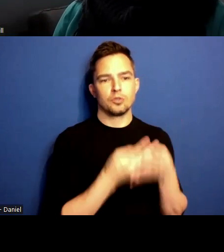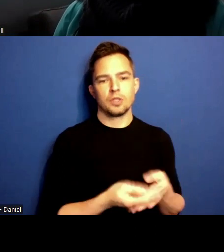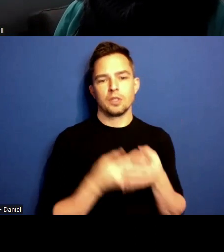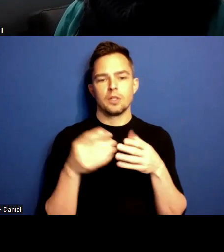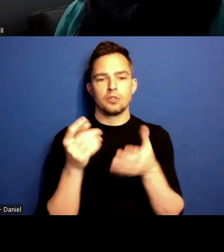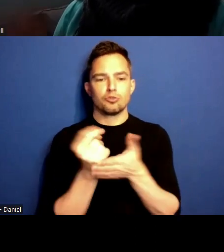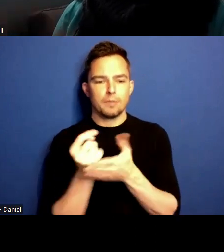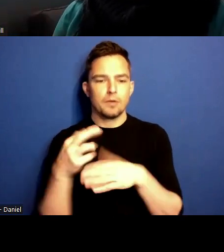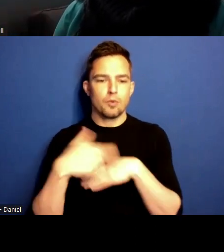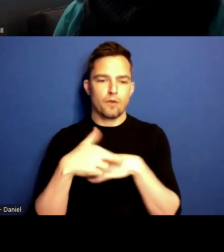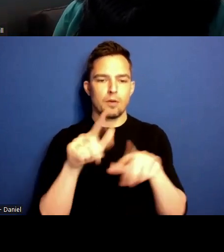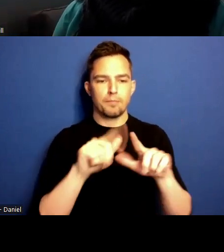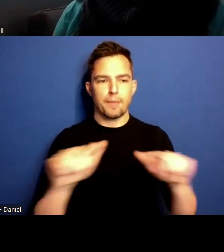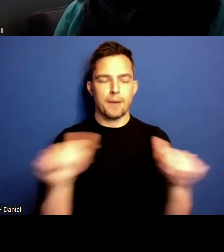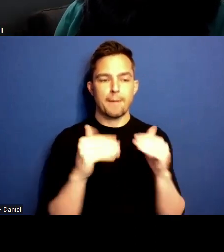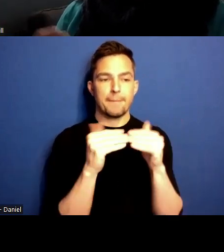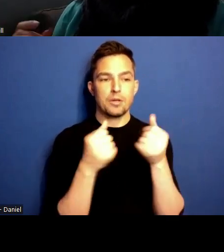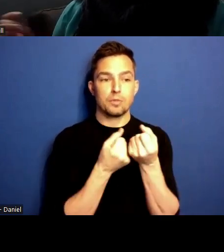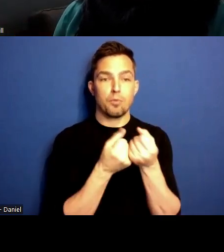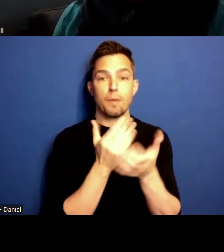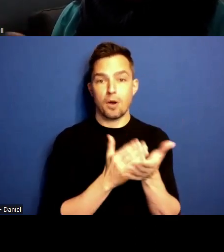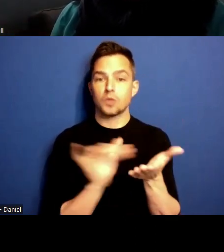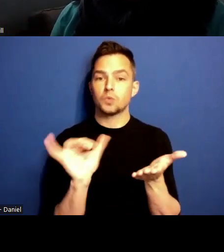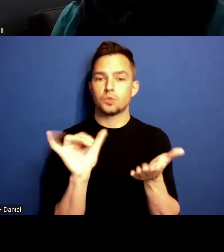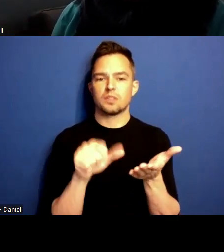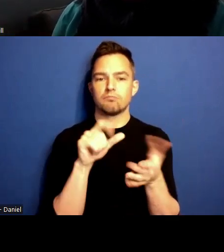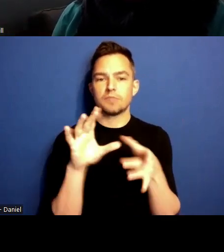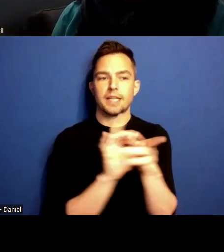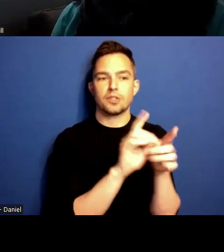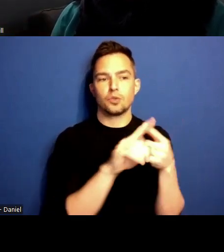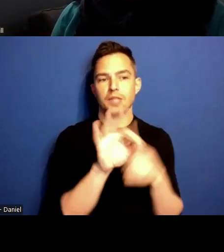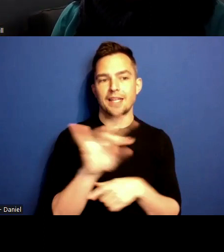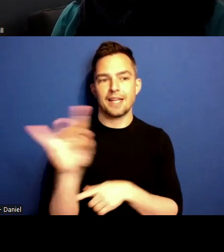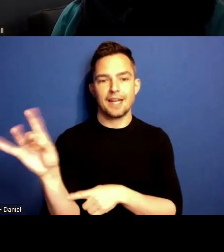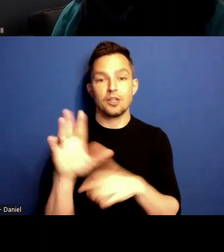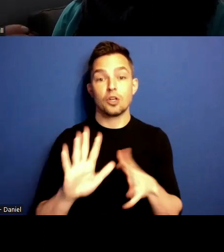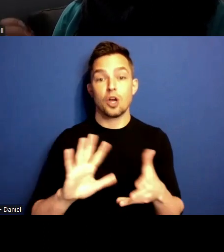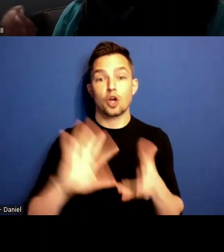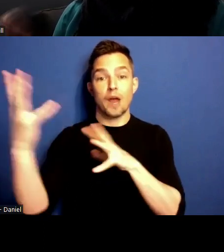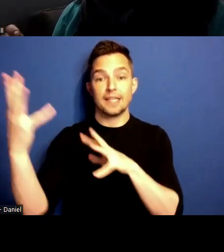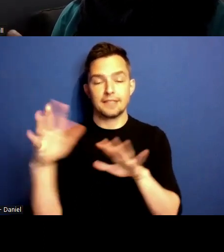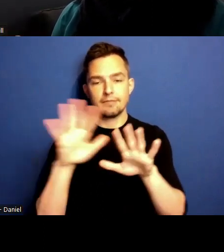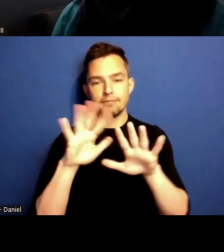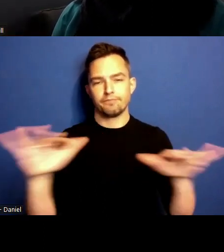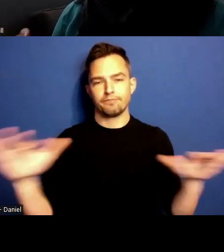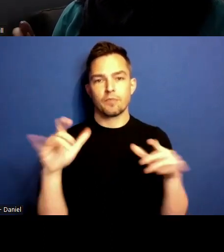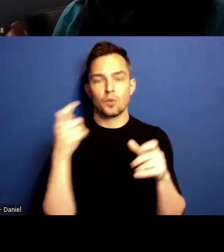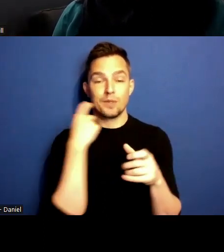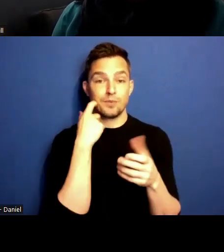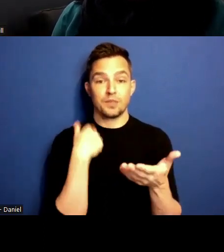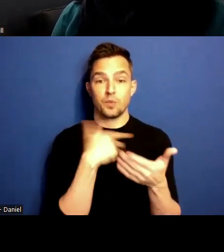services, certainly the peer support piece, connections to 988 or crisis. We recently